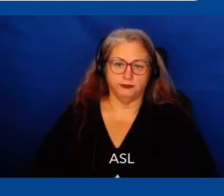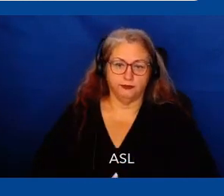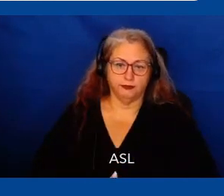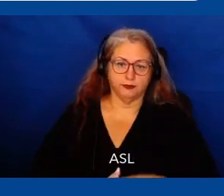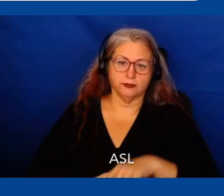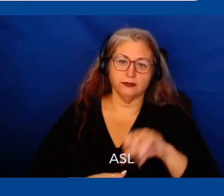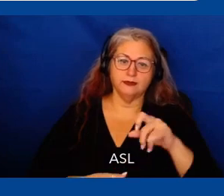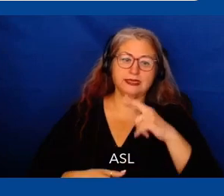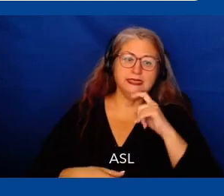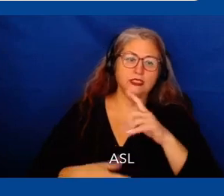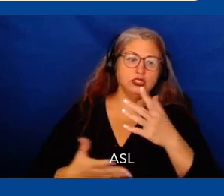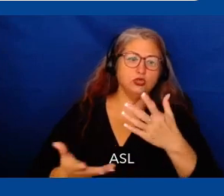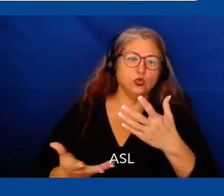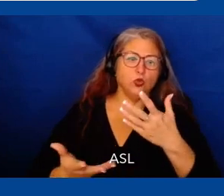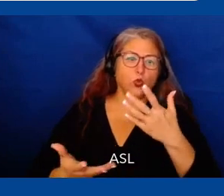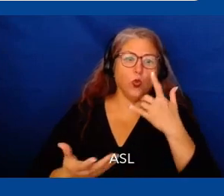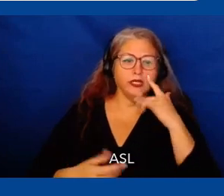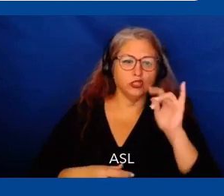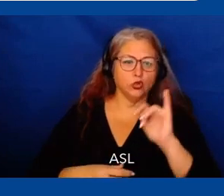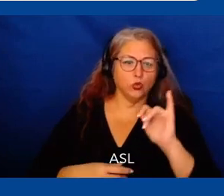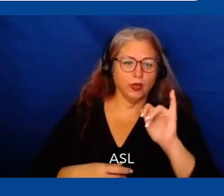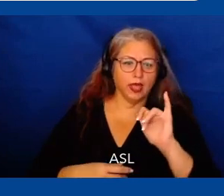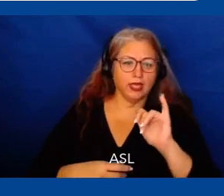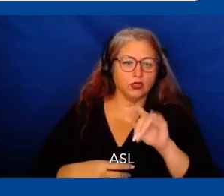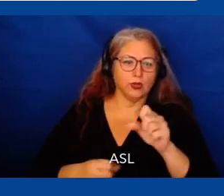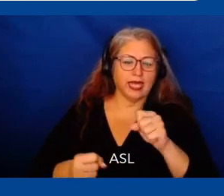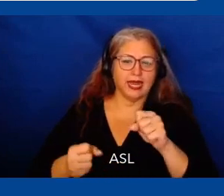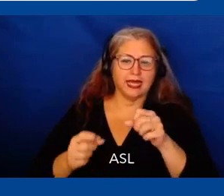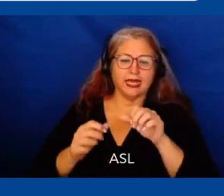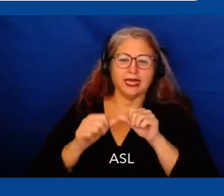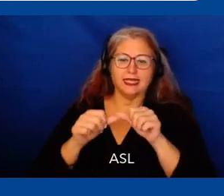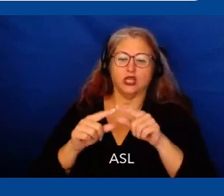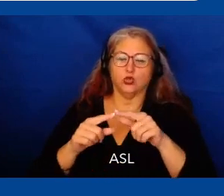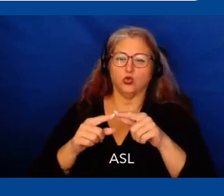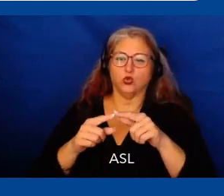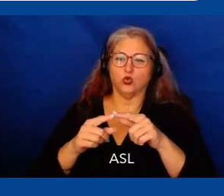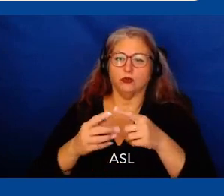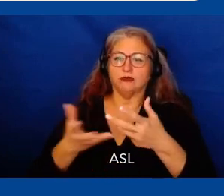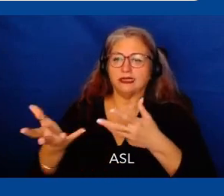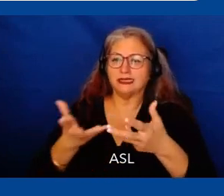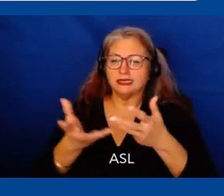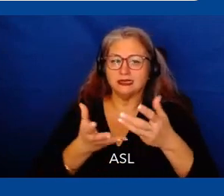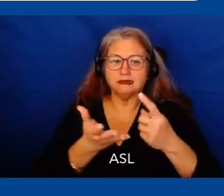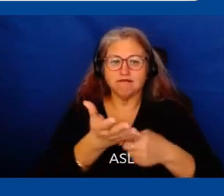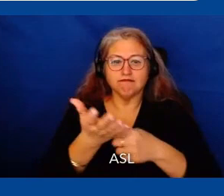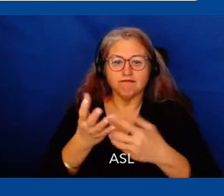What does it look like to continue to engage after the film is made?